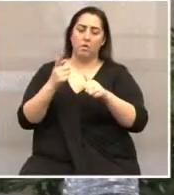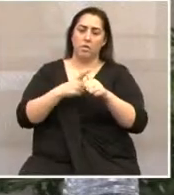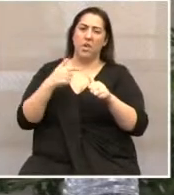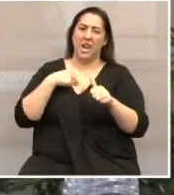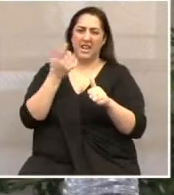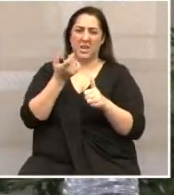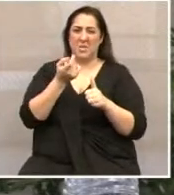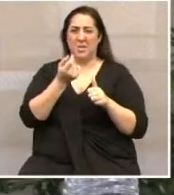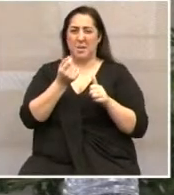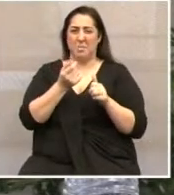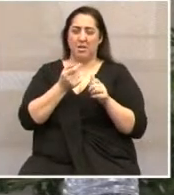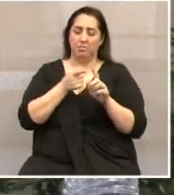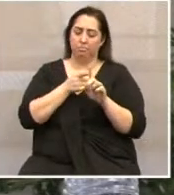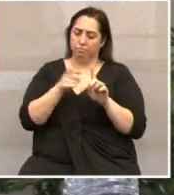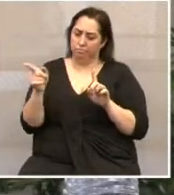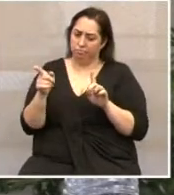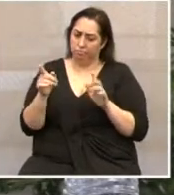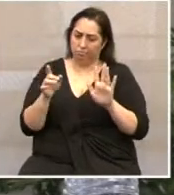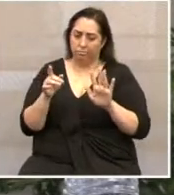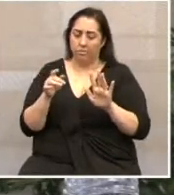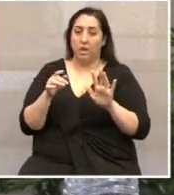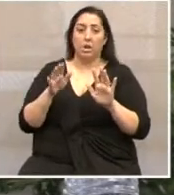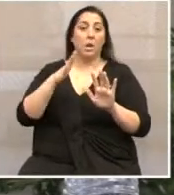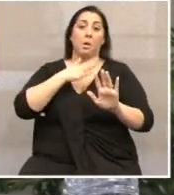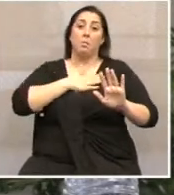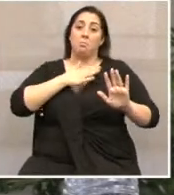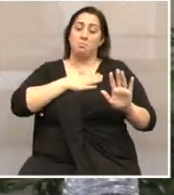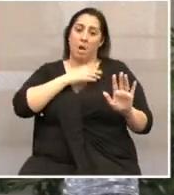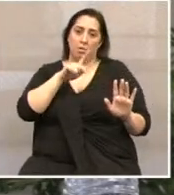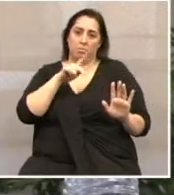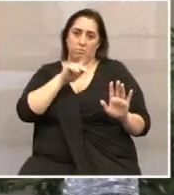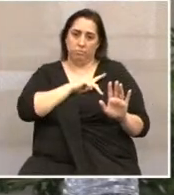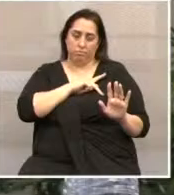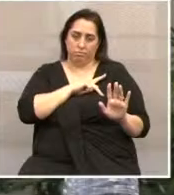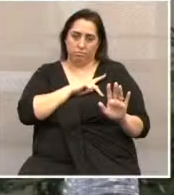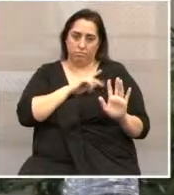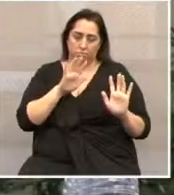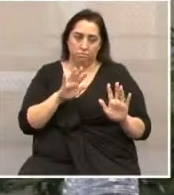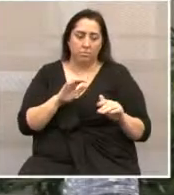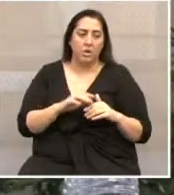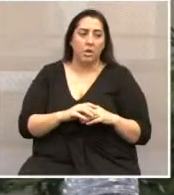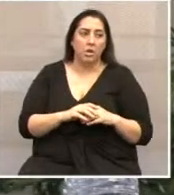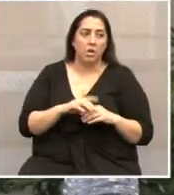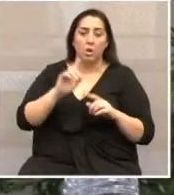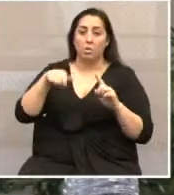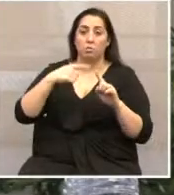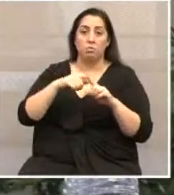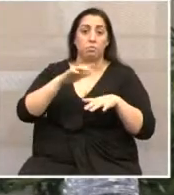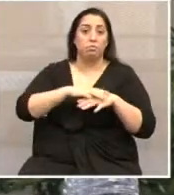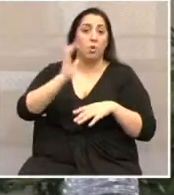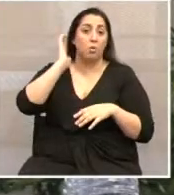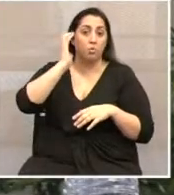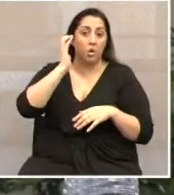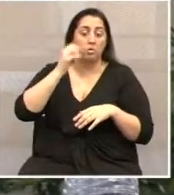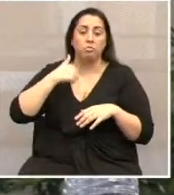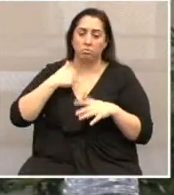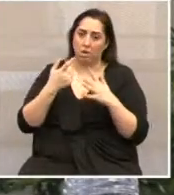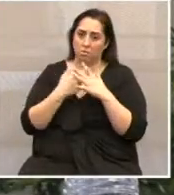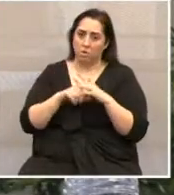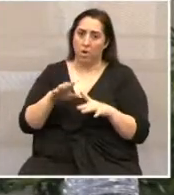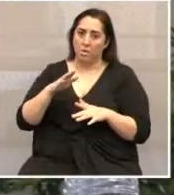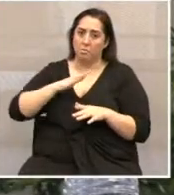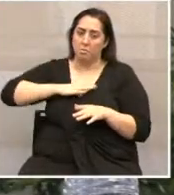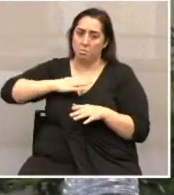from what they've said. In my own personal case, while I was on the radio, and since I started my